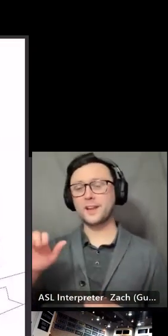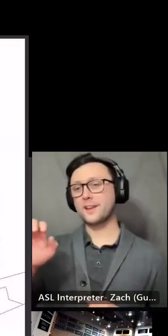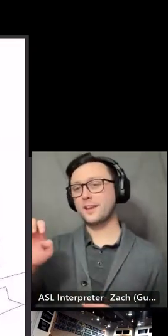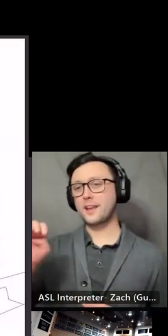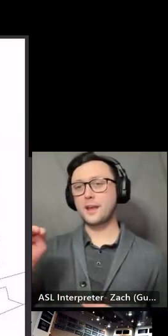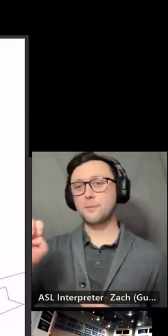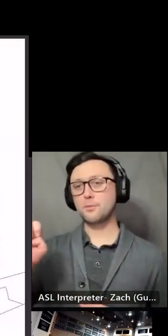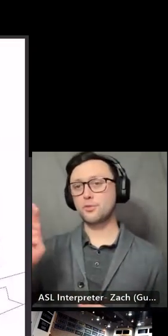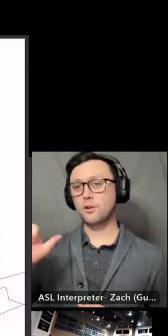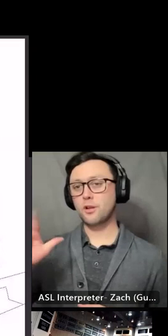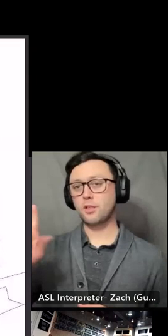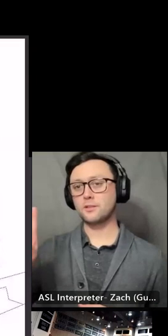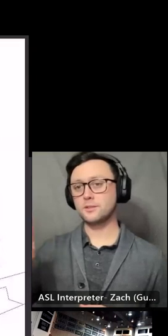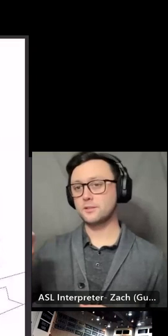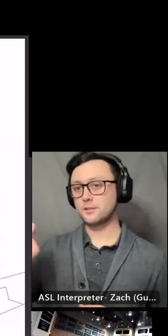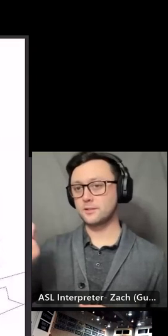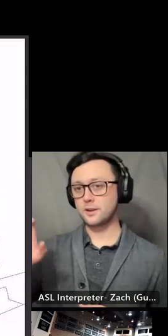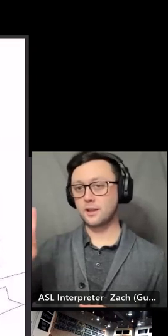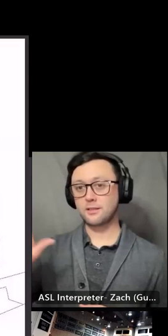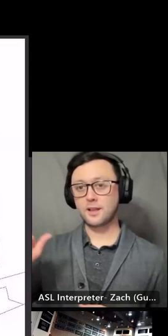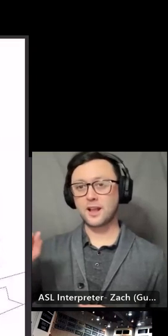Emerald Necklace connector,